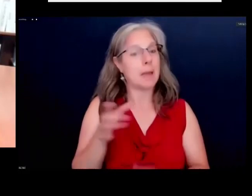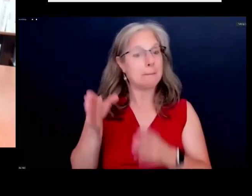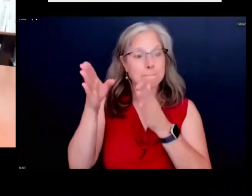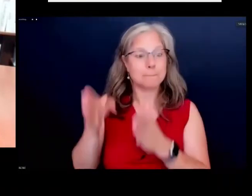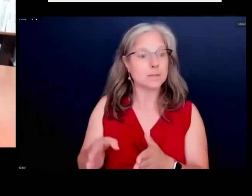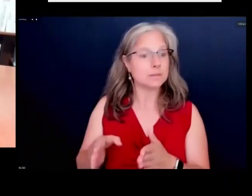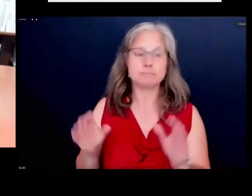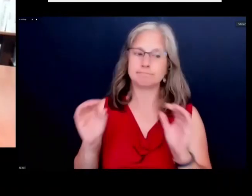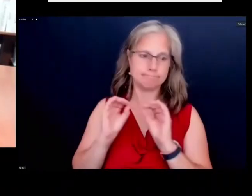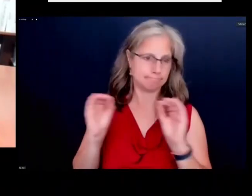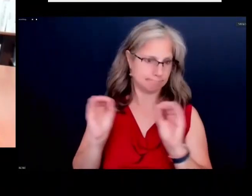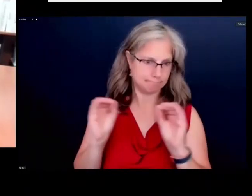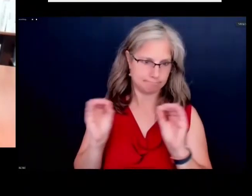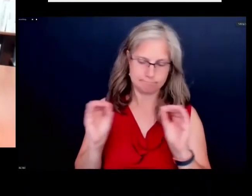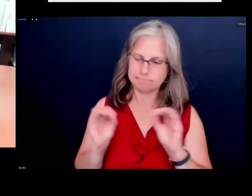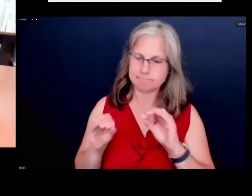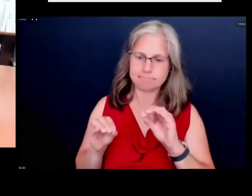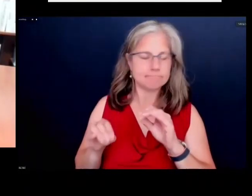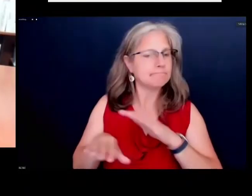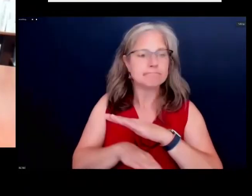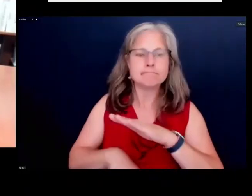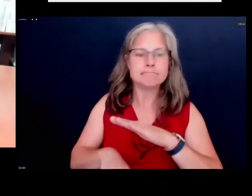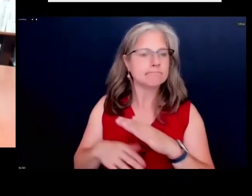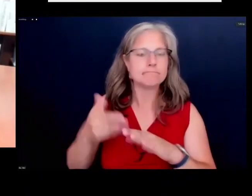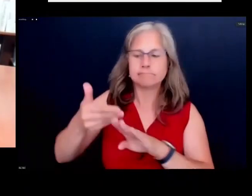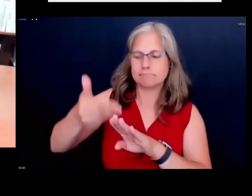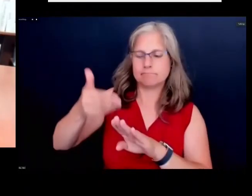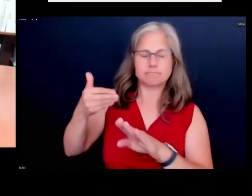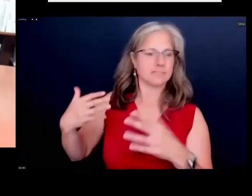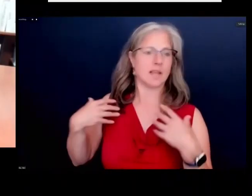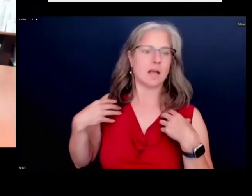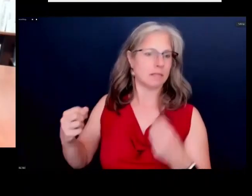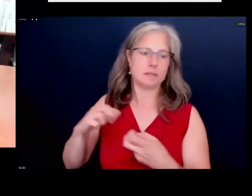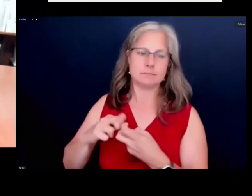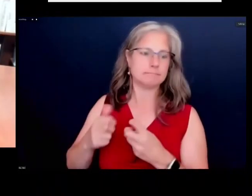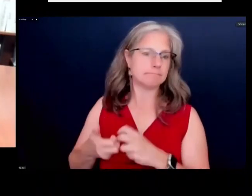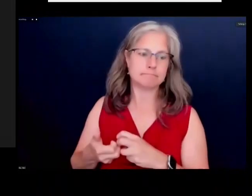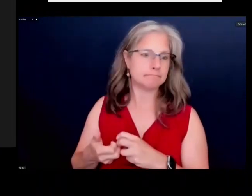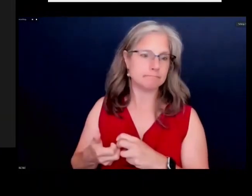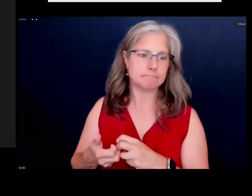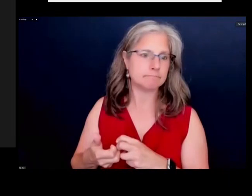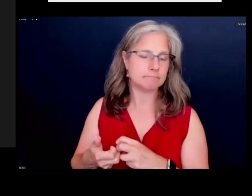This person does not have previous underlying health condition.